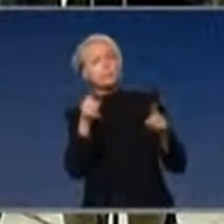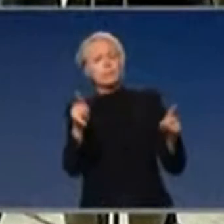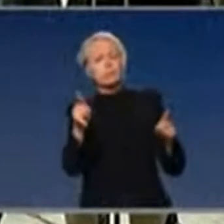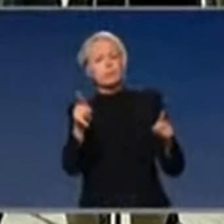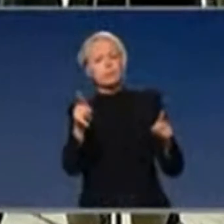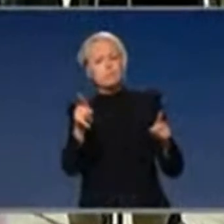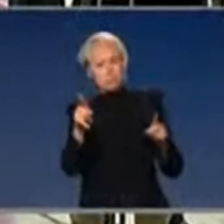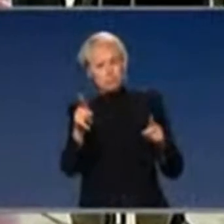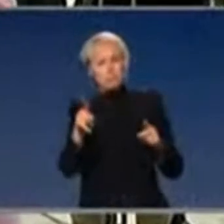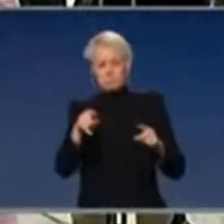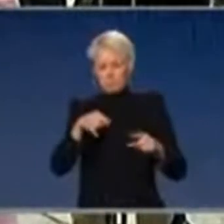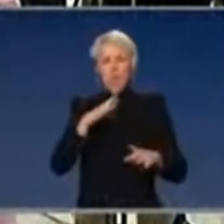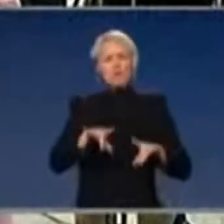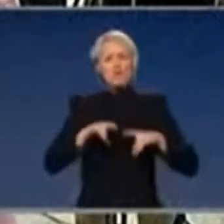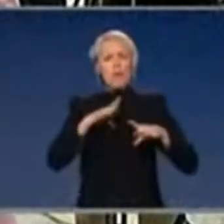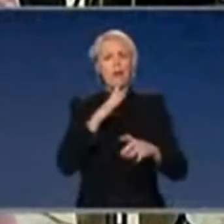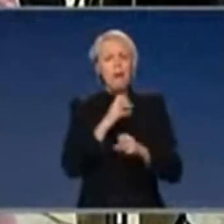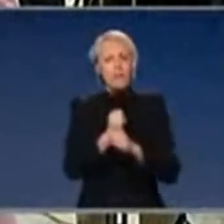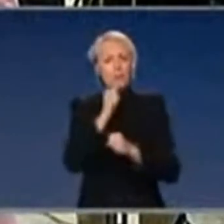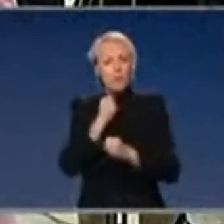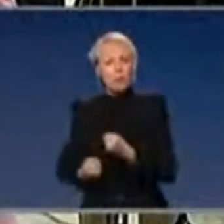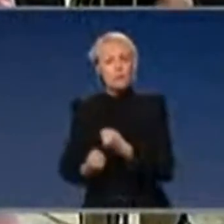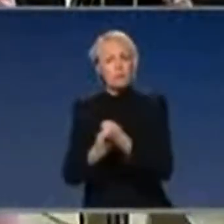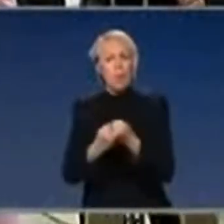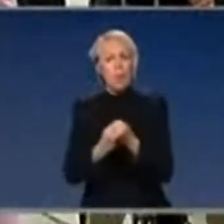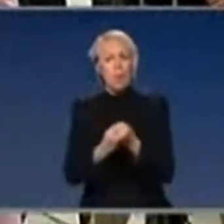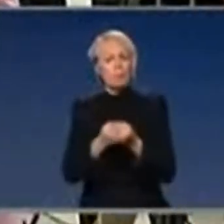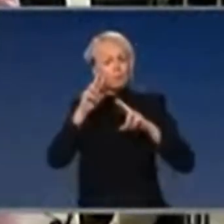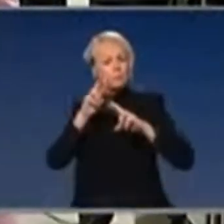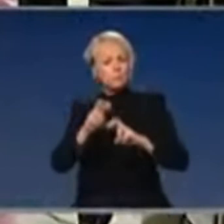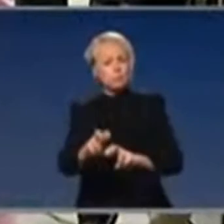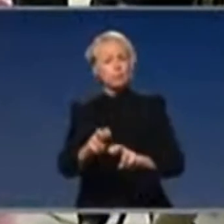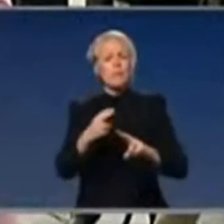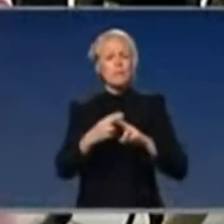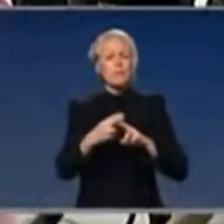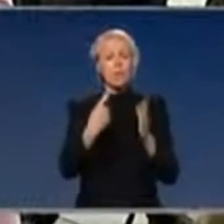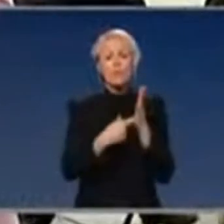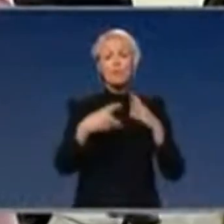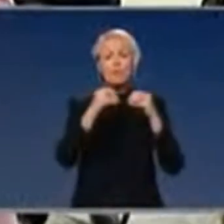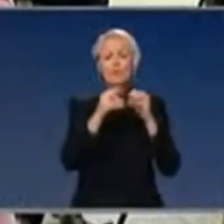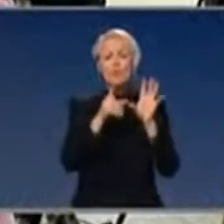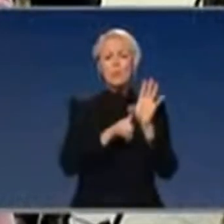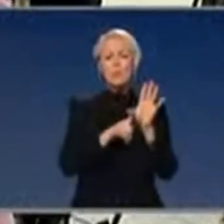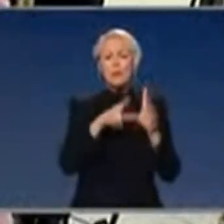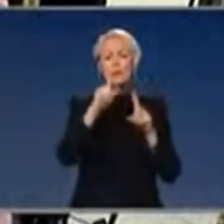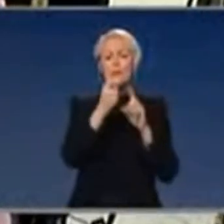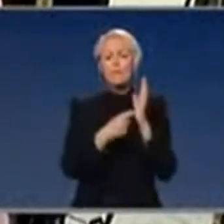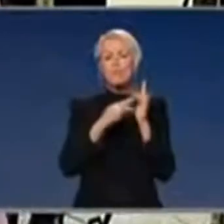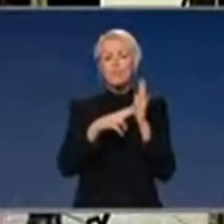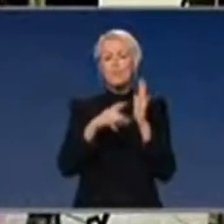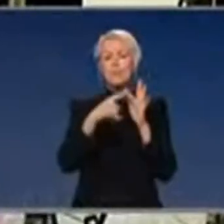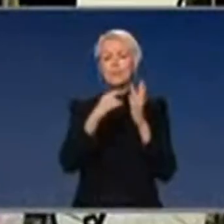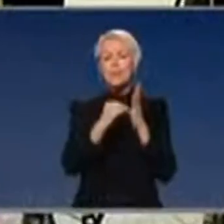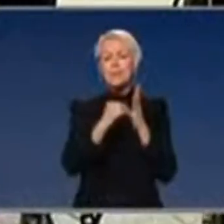the Ruby Princess Special Commission. Why is it then that the Commonwealth has resisted